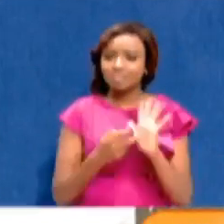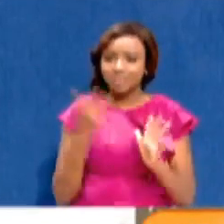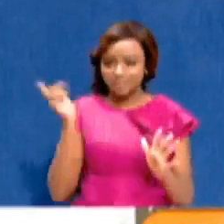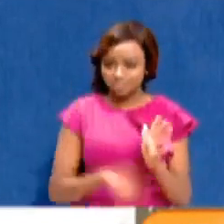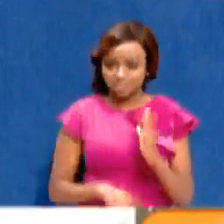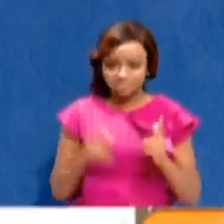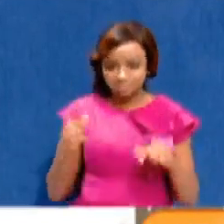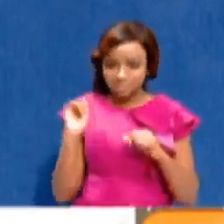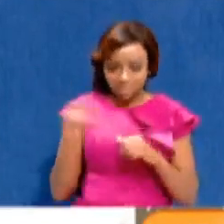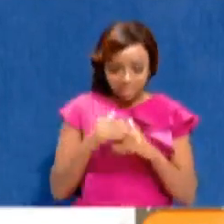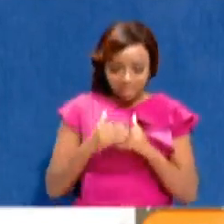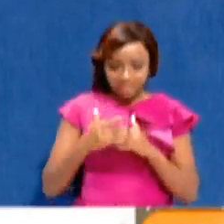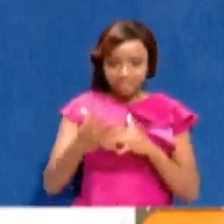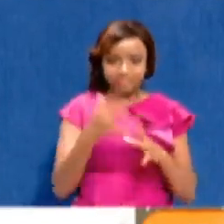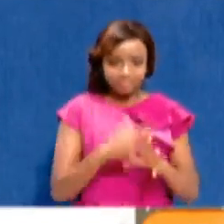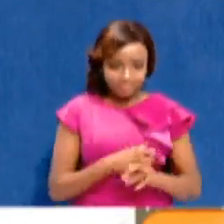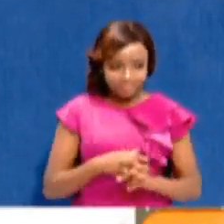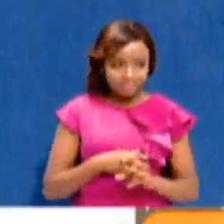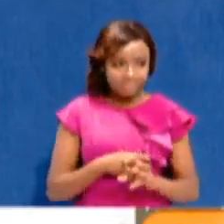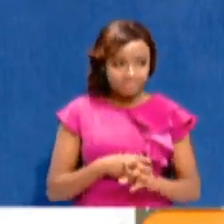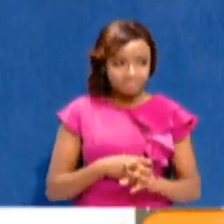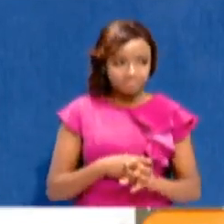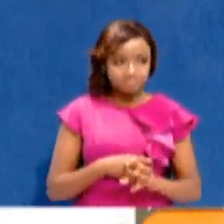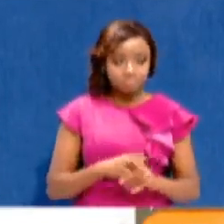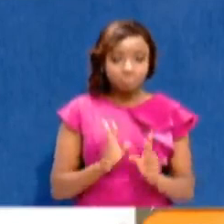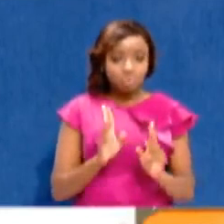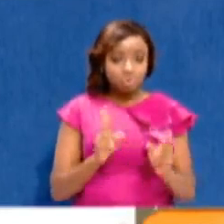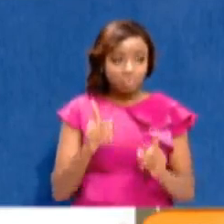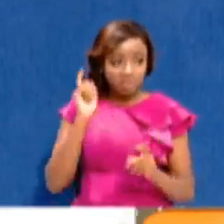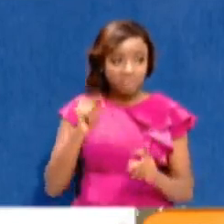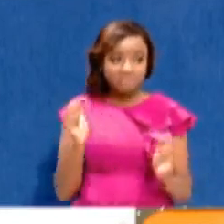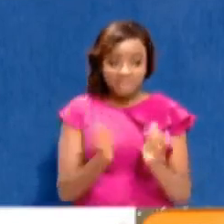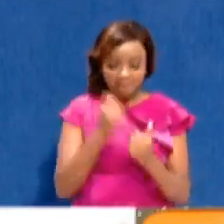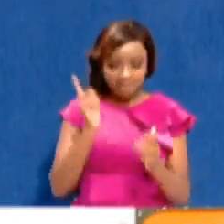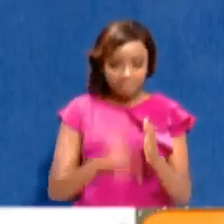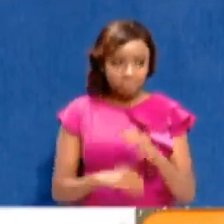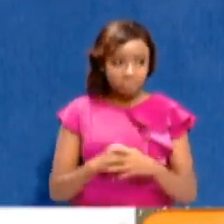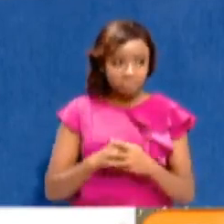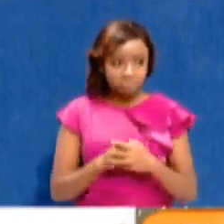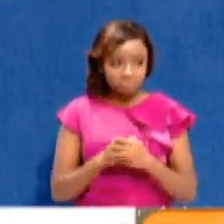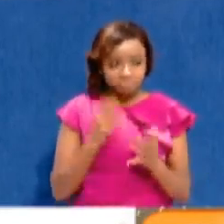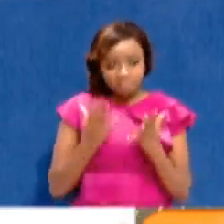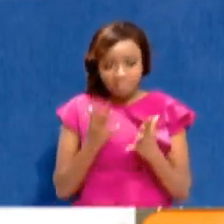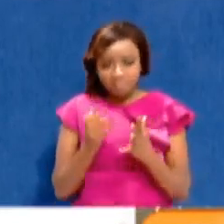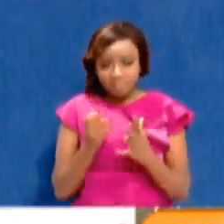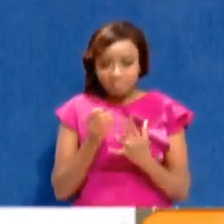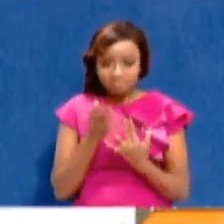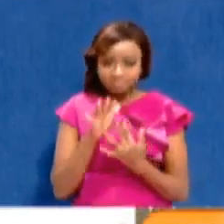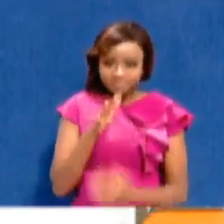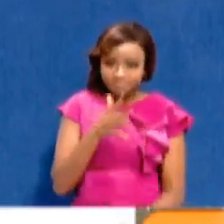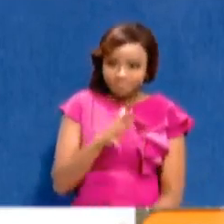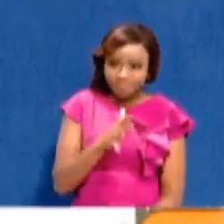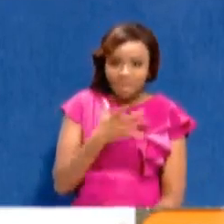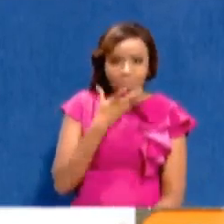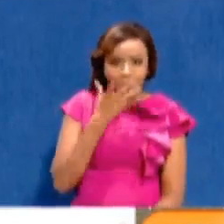country going forward? Well, this is what should happen typically towards mid-month. I'm told it'll